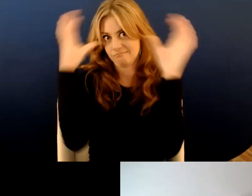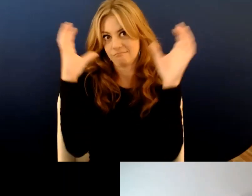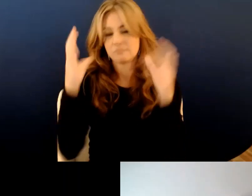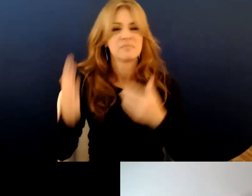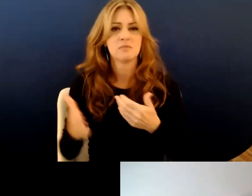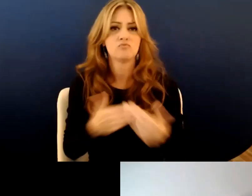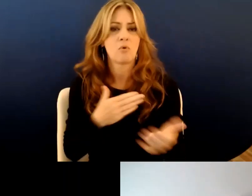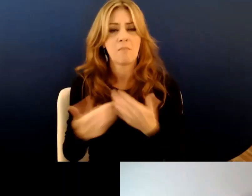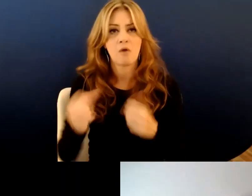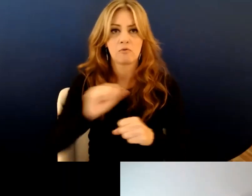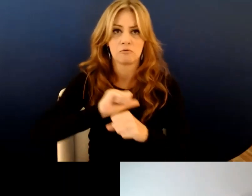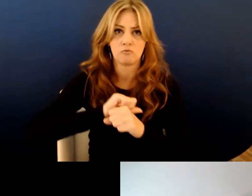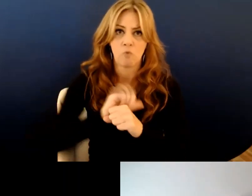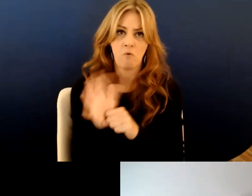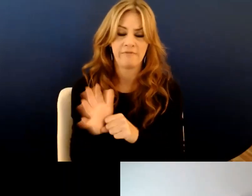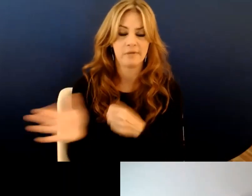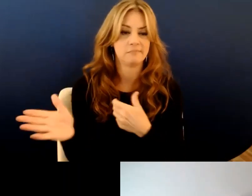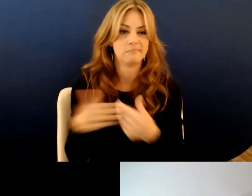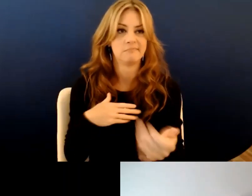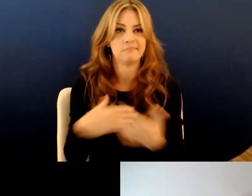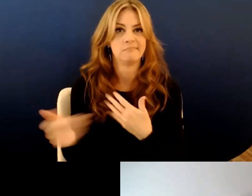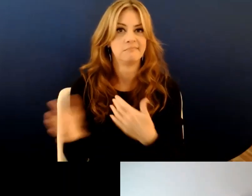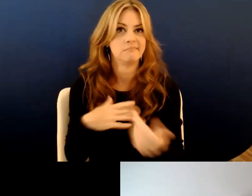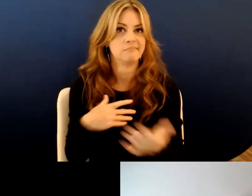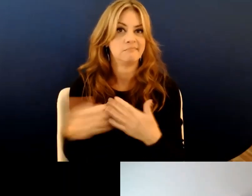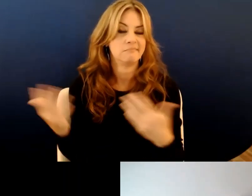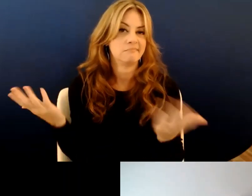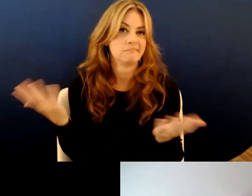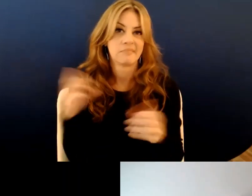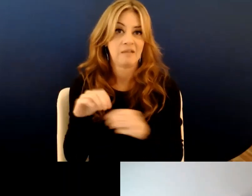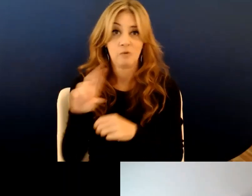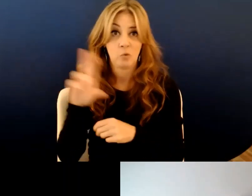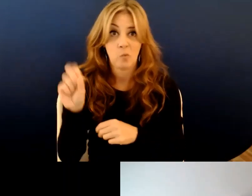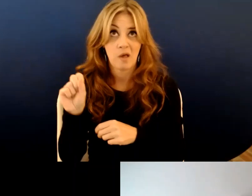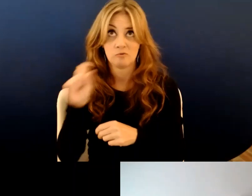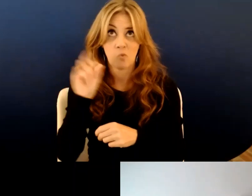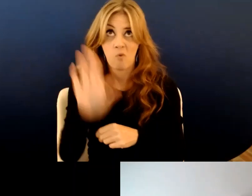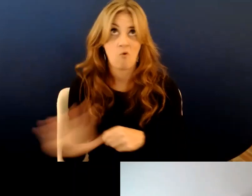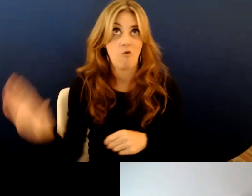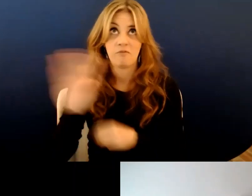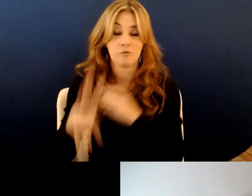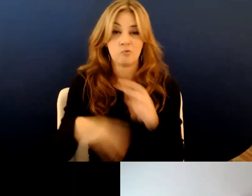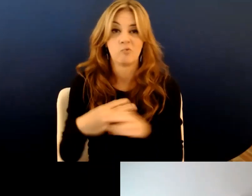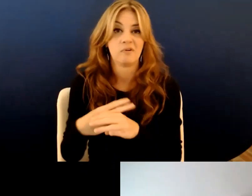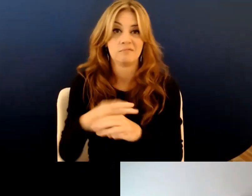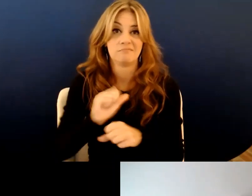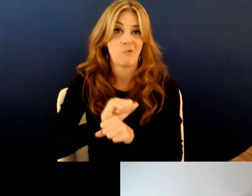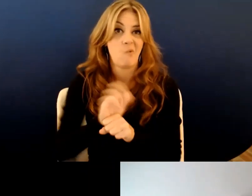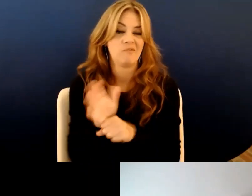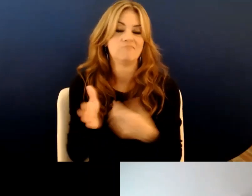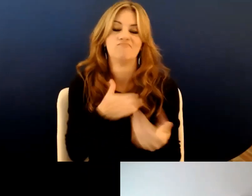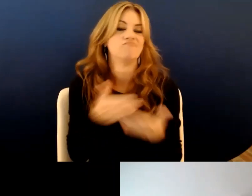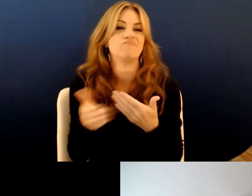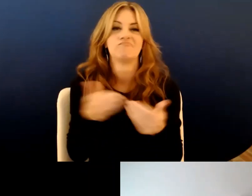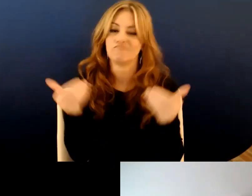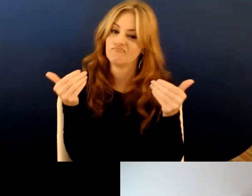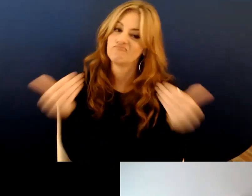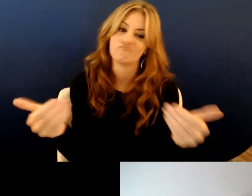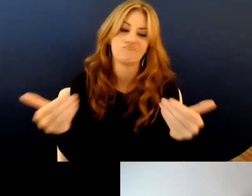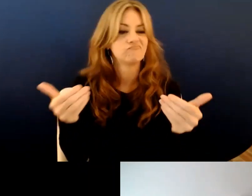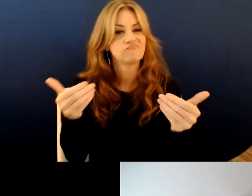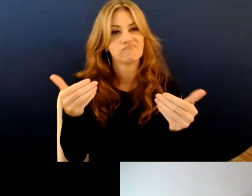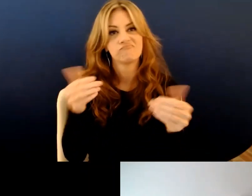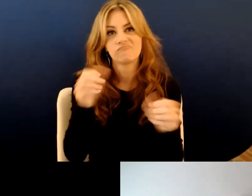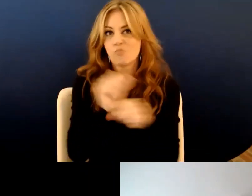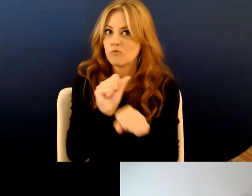the COVID-19 pandemic is in the United States and worldwide, and however challenged we